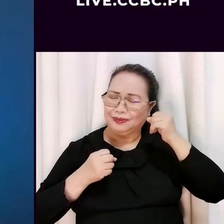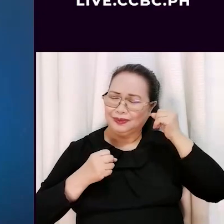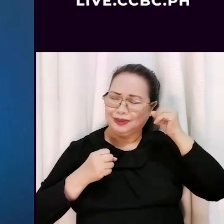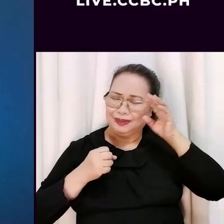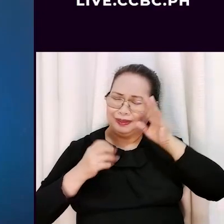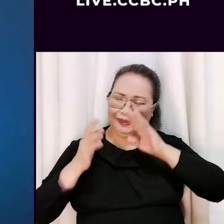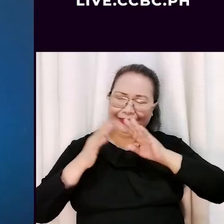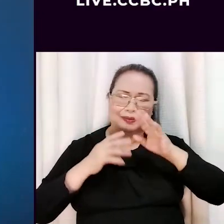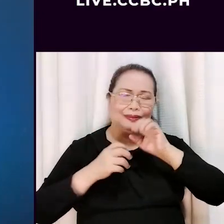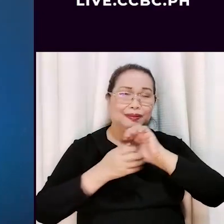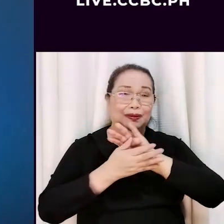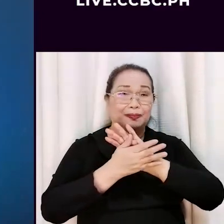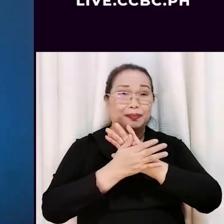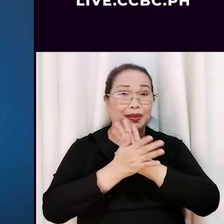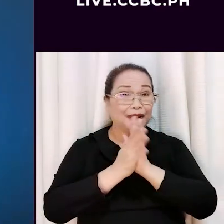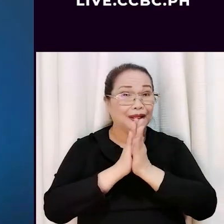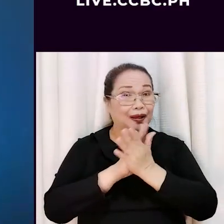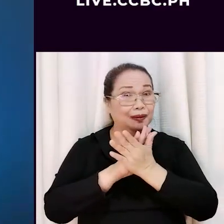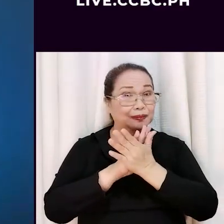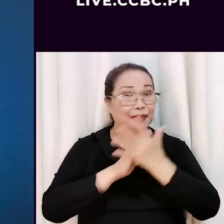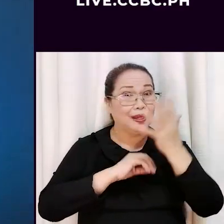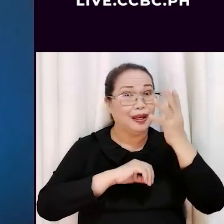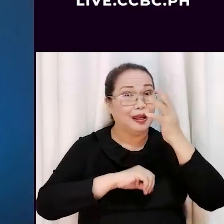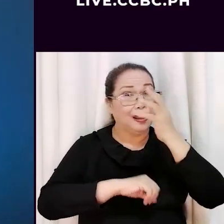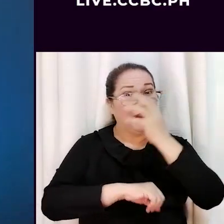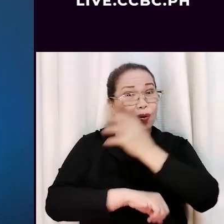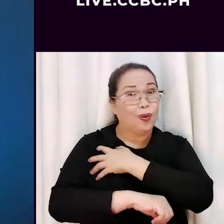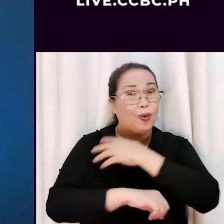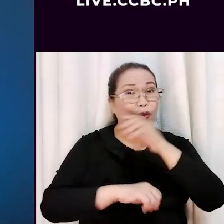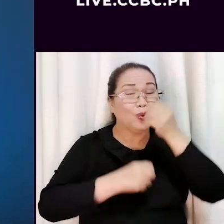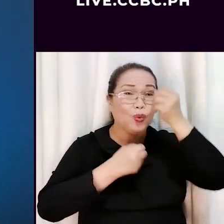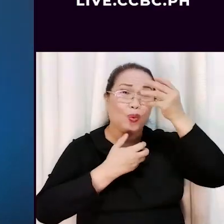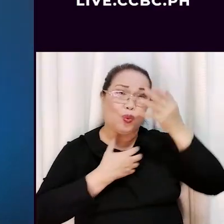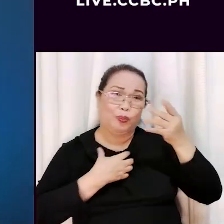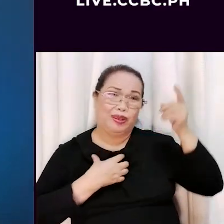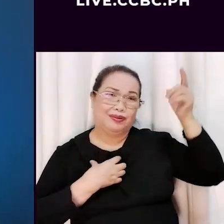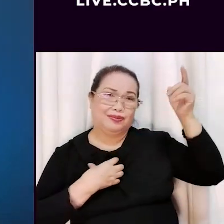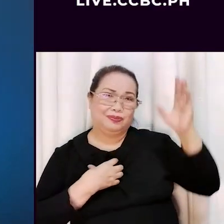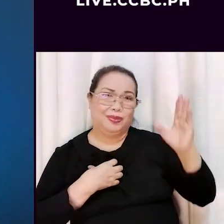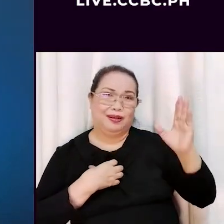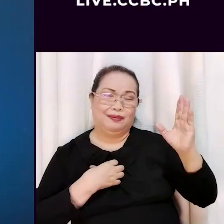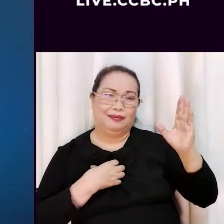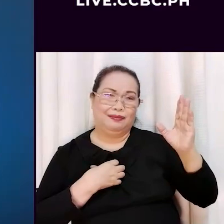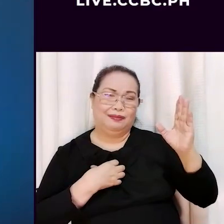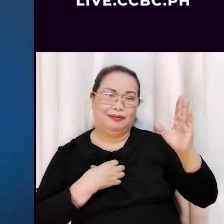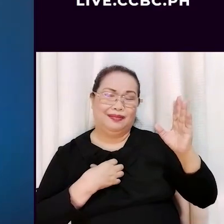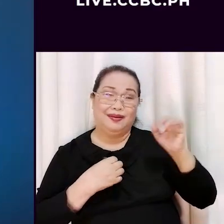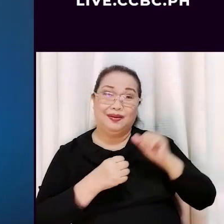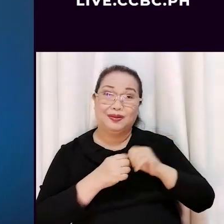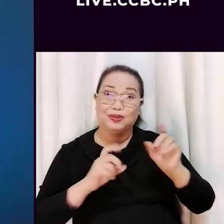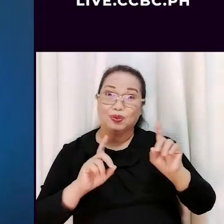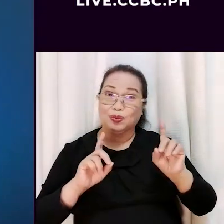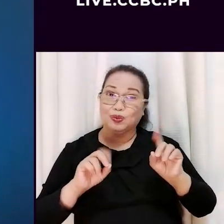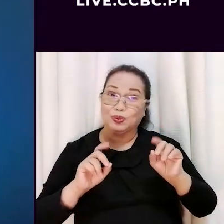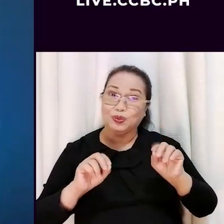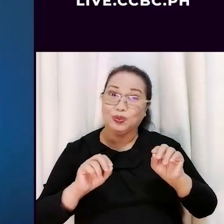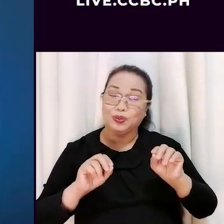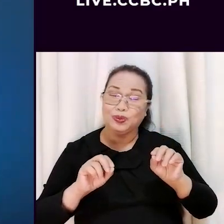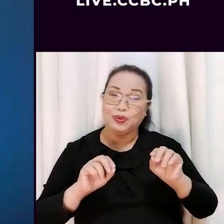affliction brought about empowered obedience kay David. And so, ang action point natin dito